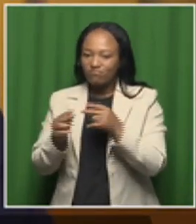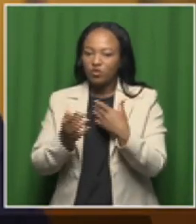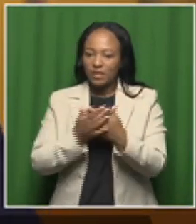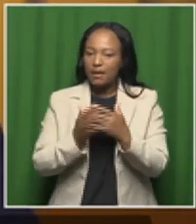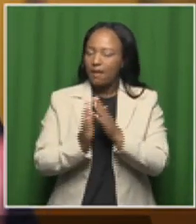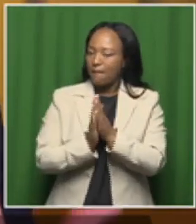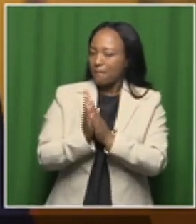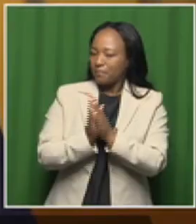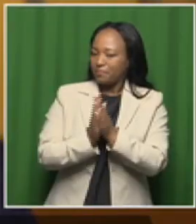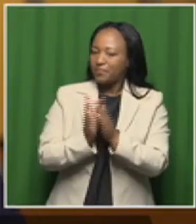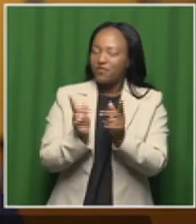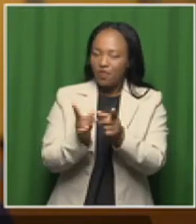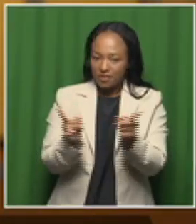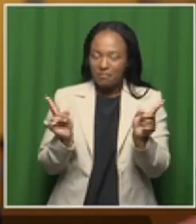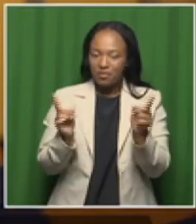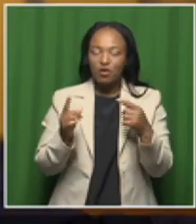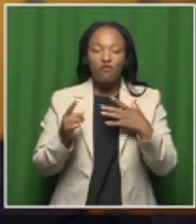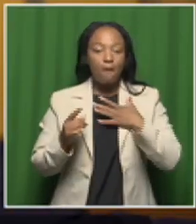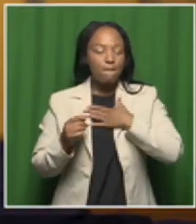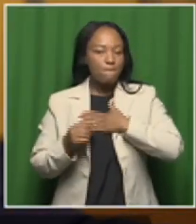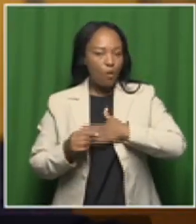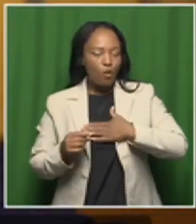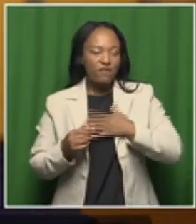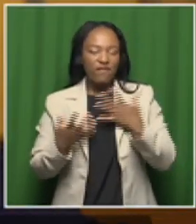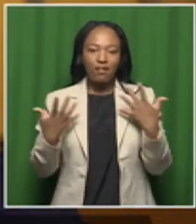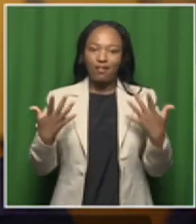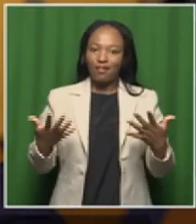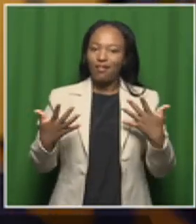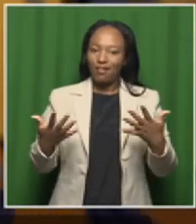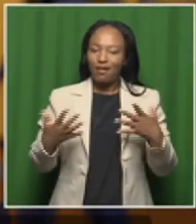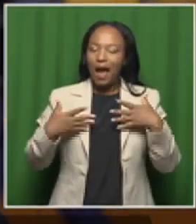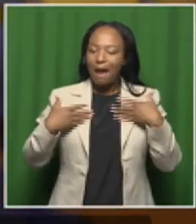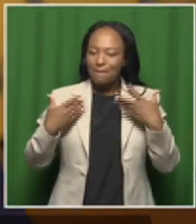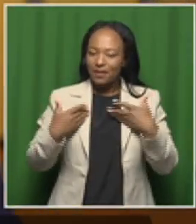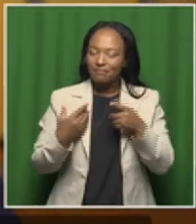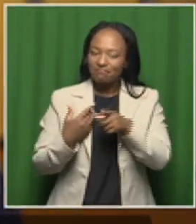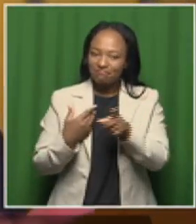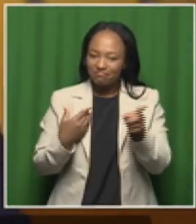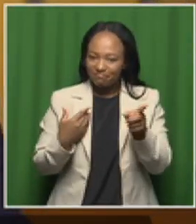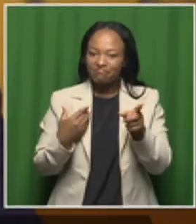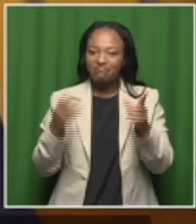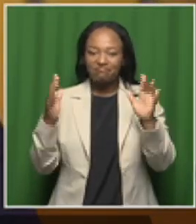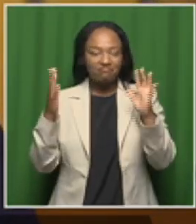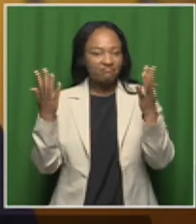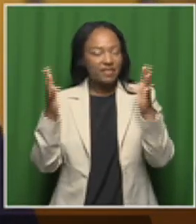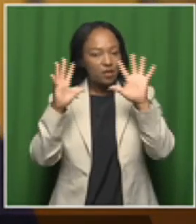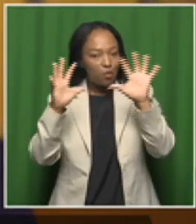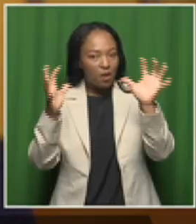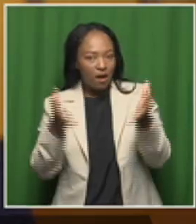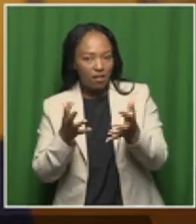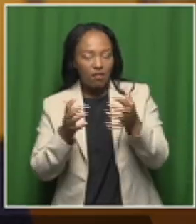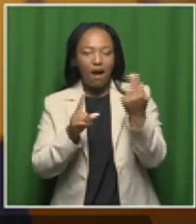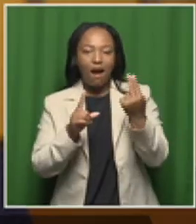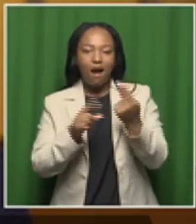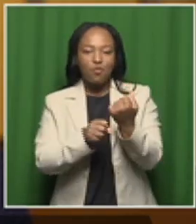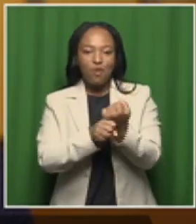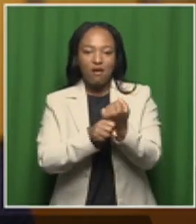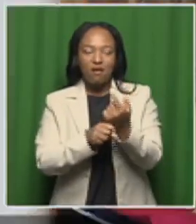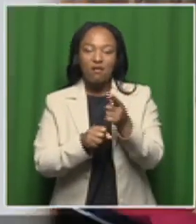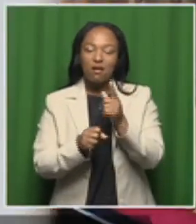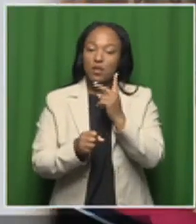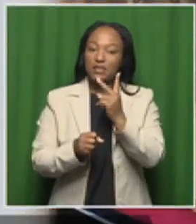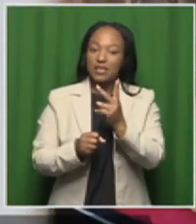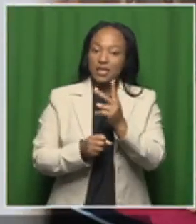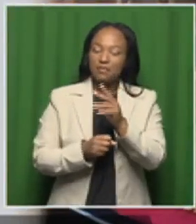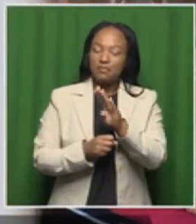them, to enlighten the mood. And it can rival any museum around the world. There's artworks that date back to the 3rd century